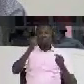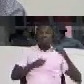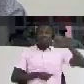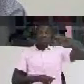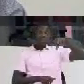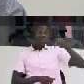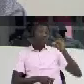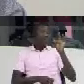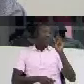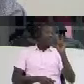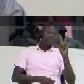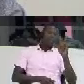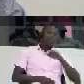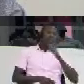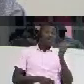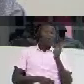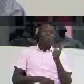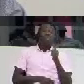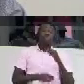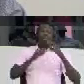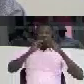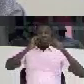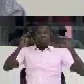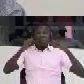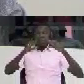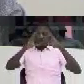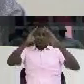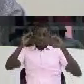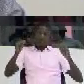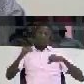and the other media houses and the journalists.